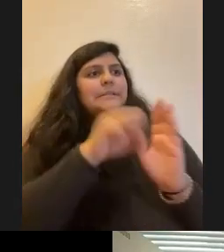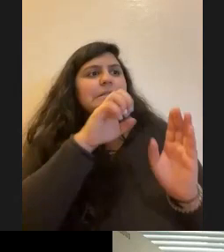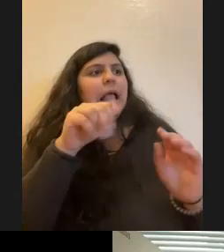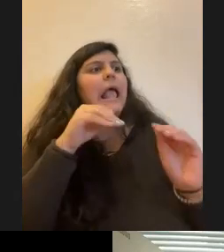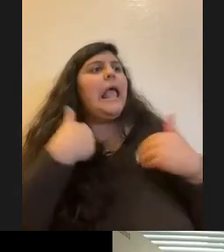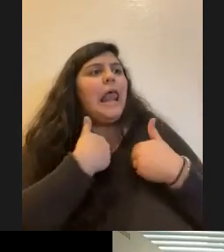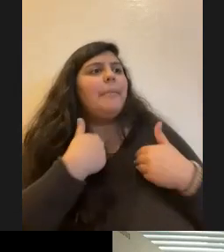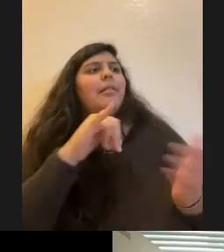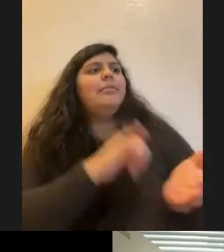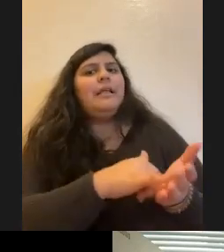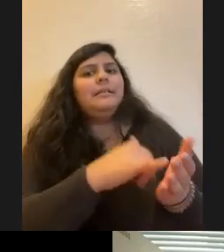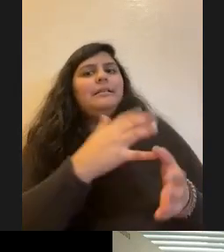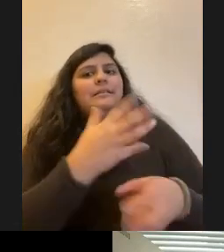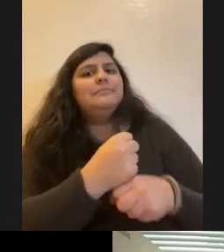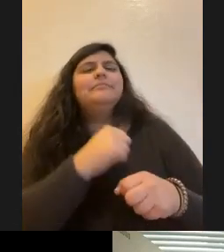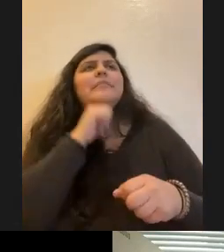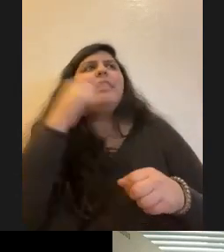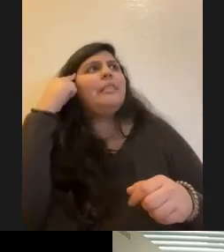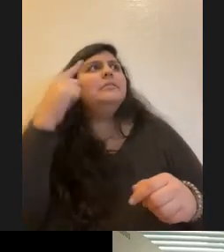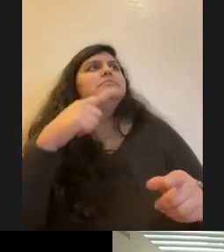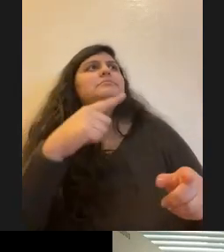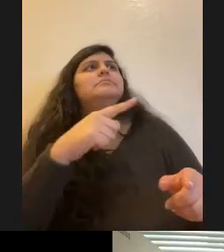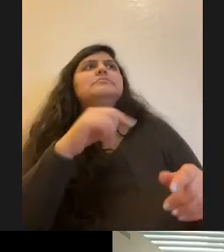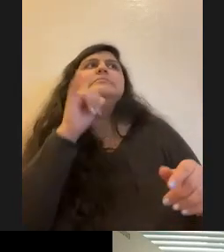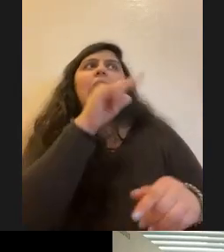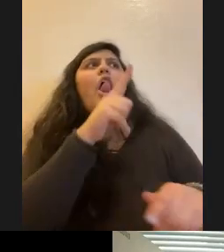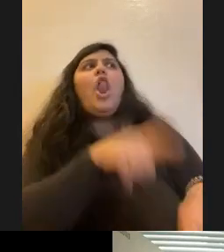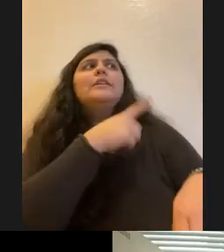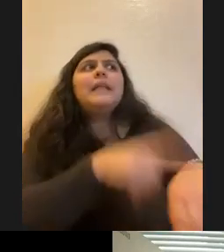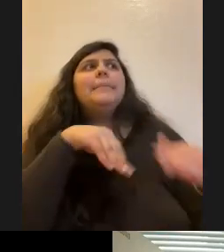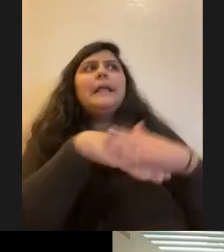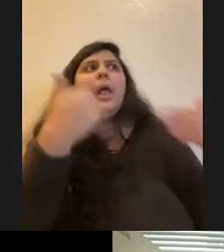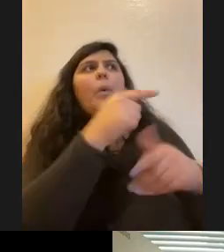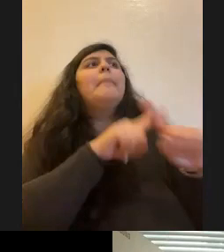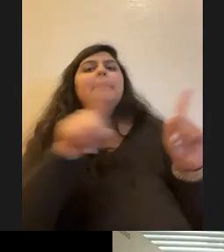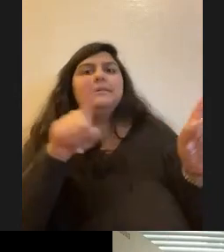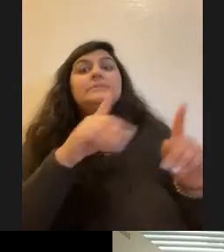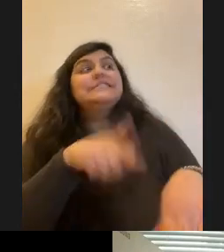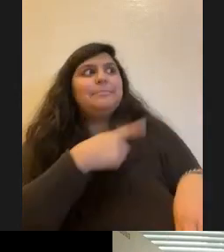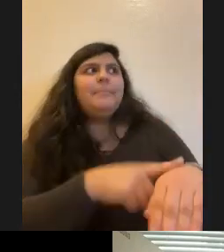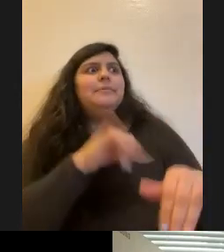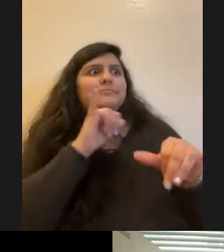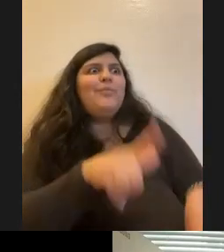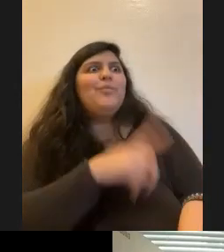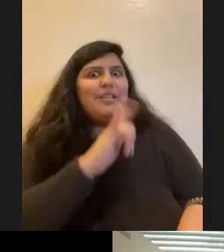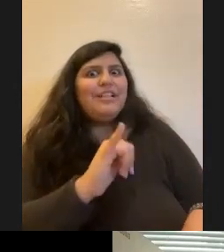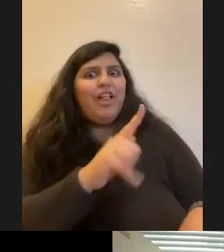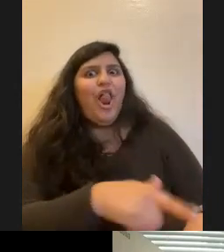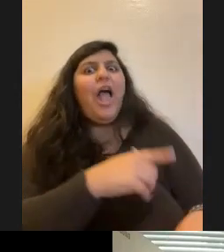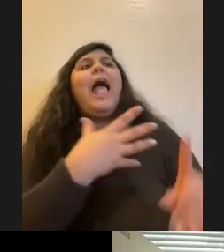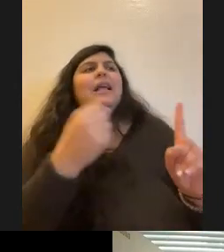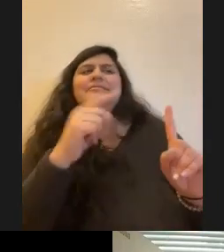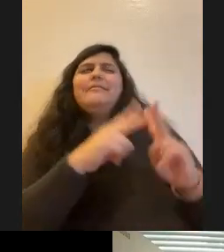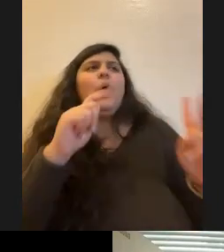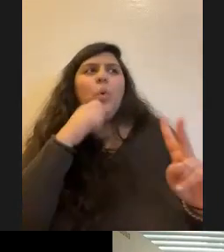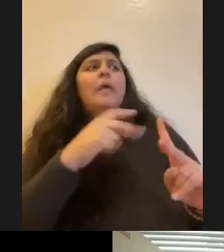long in the aquarium, depending on the animal. Some last like forever, but yeah, it was so cool. And it's also in English and Spanish, the whole